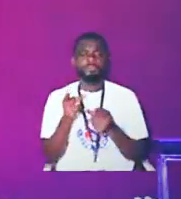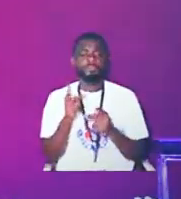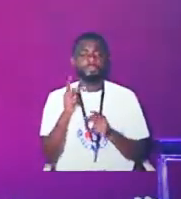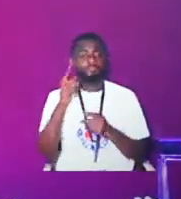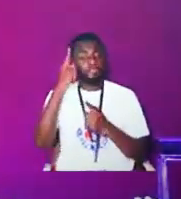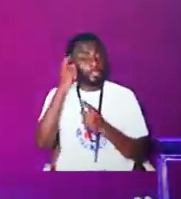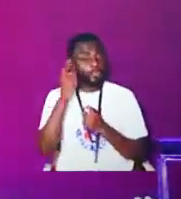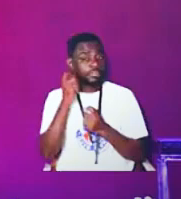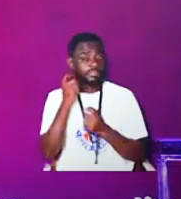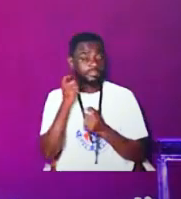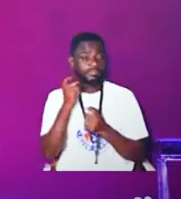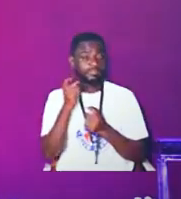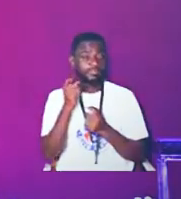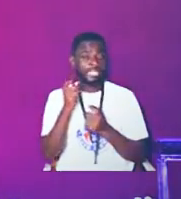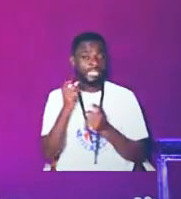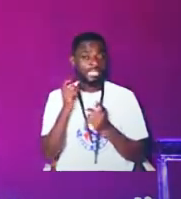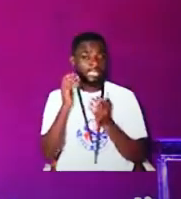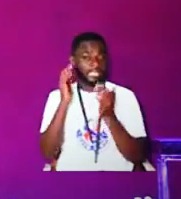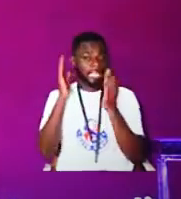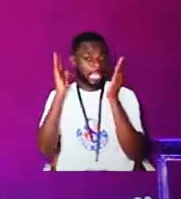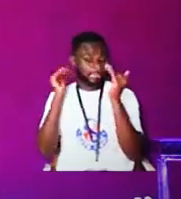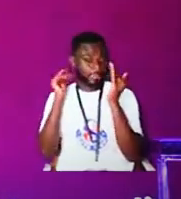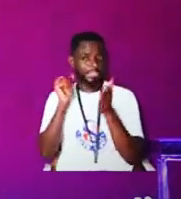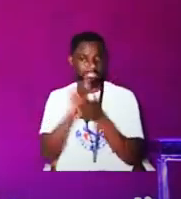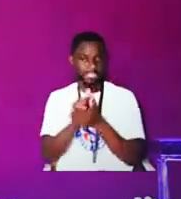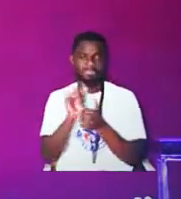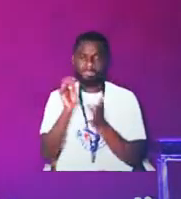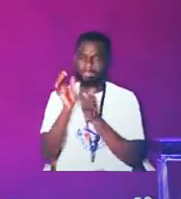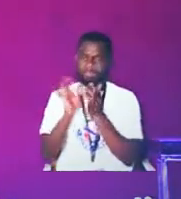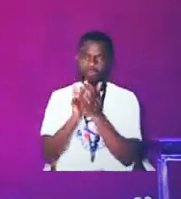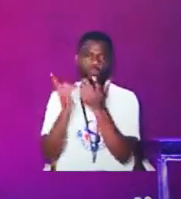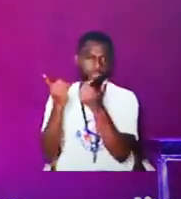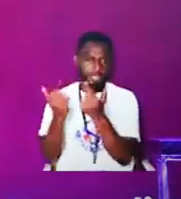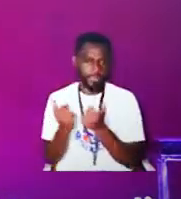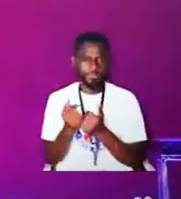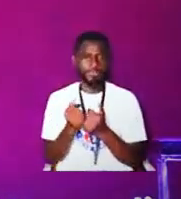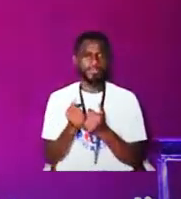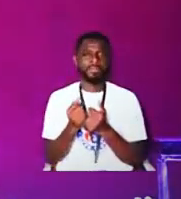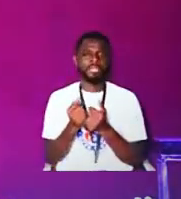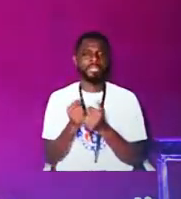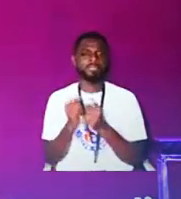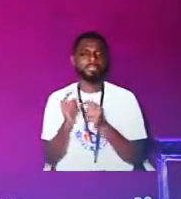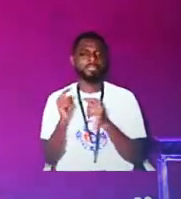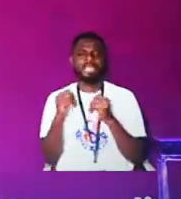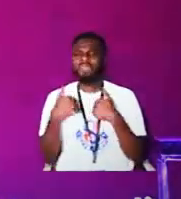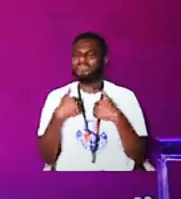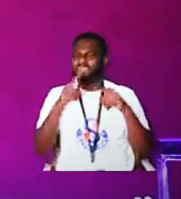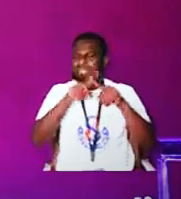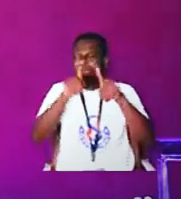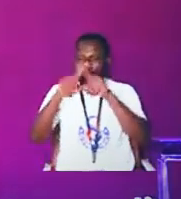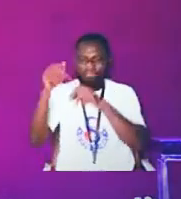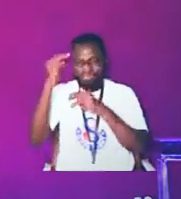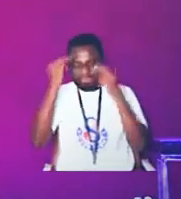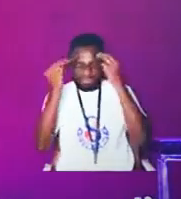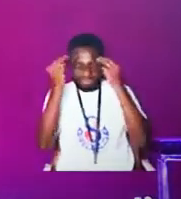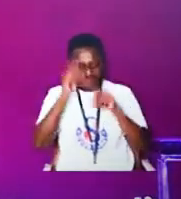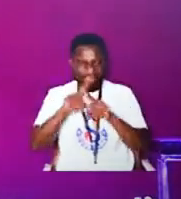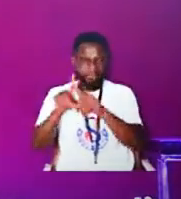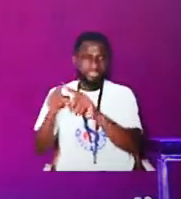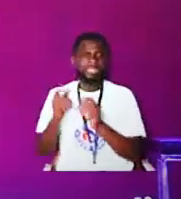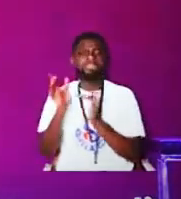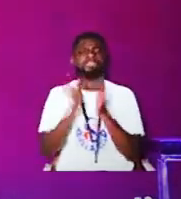because they were expecting that he would come. And they've gone there with all kinds of minds. And Jesus knew